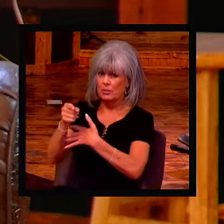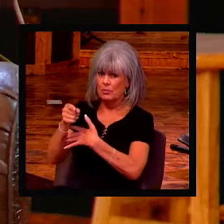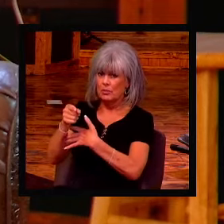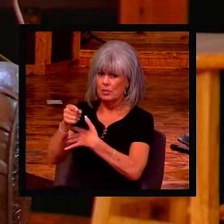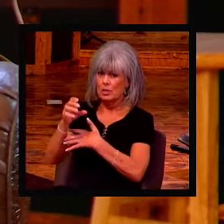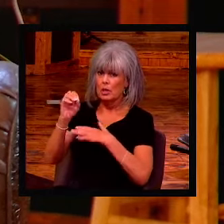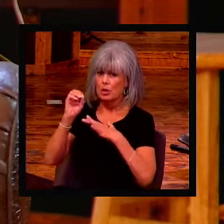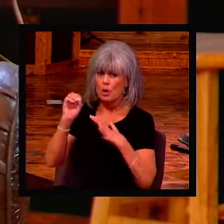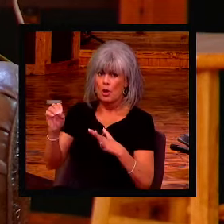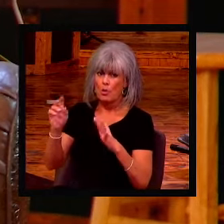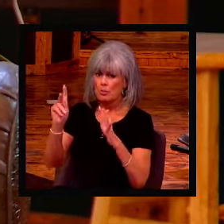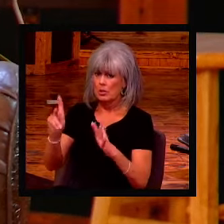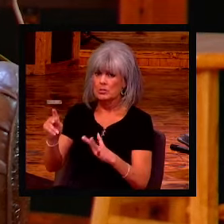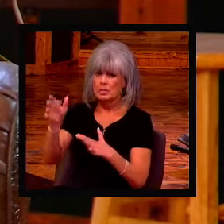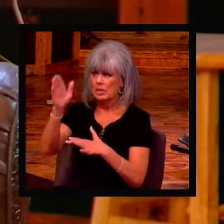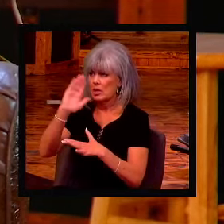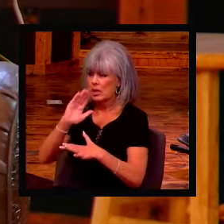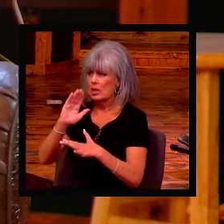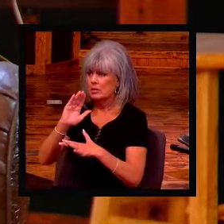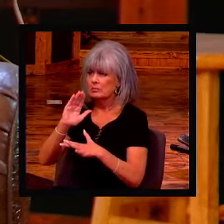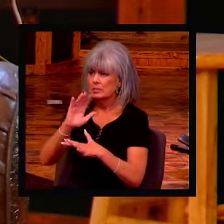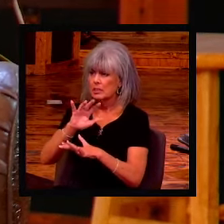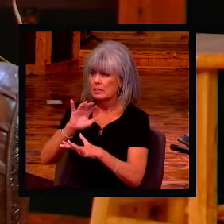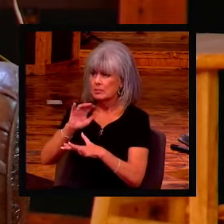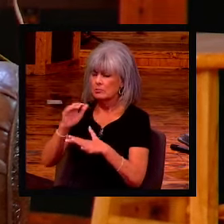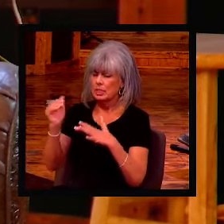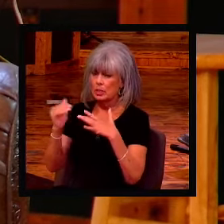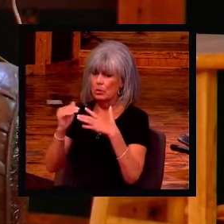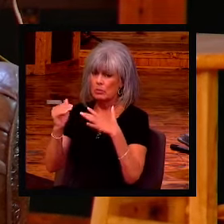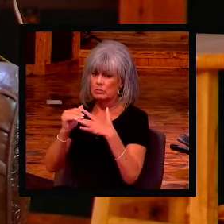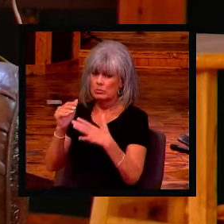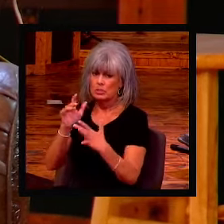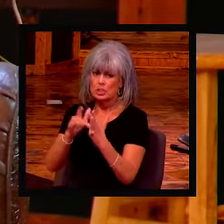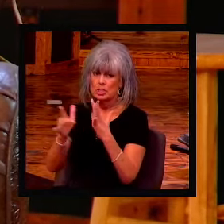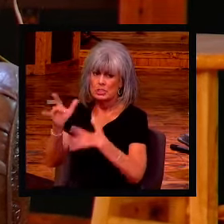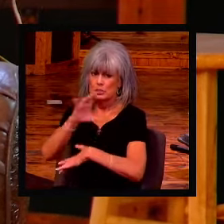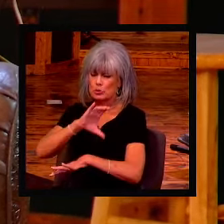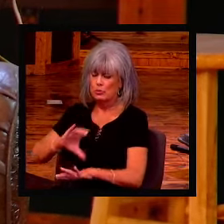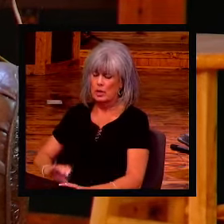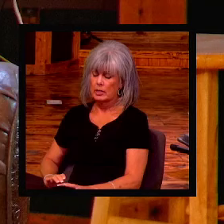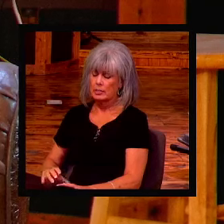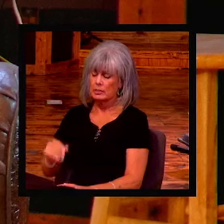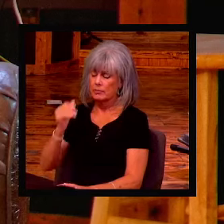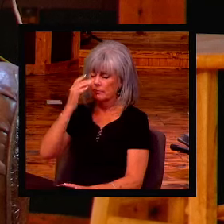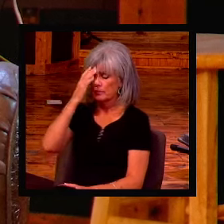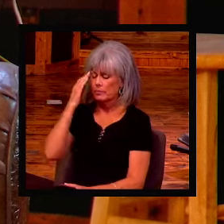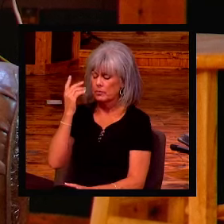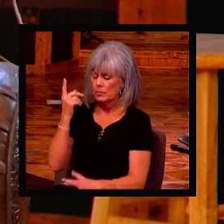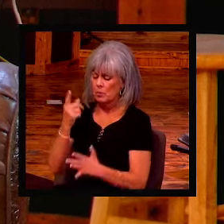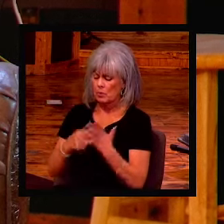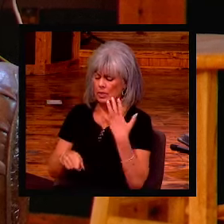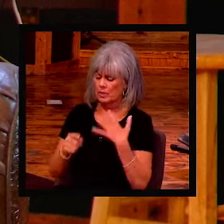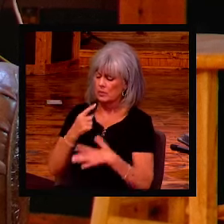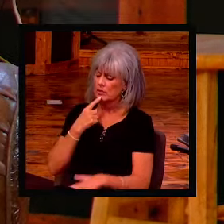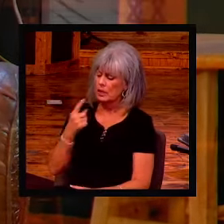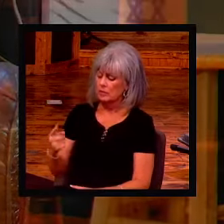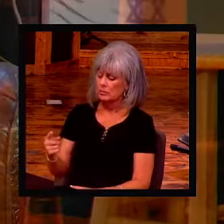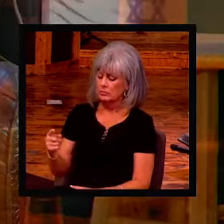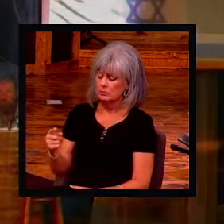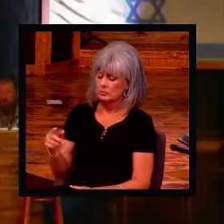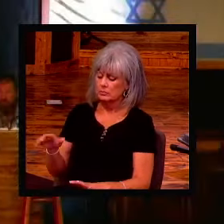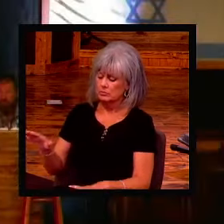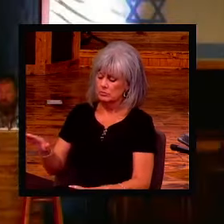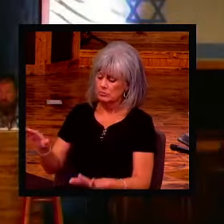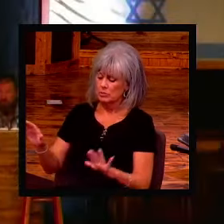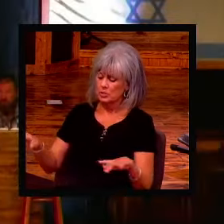Amen. What would you say to the children, the ones in elementary school, middle school, and